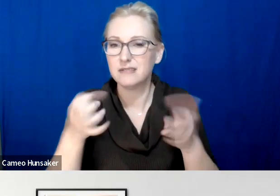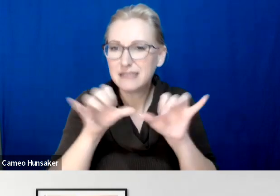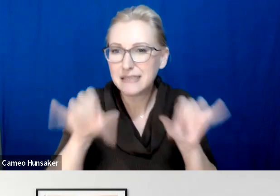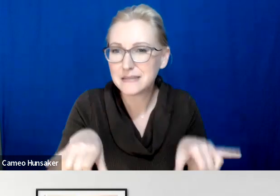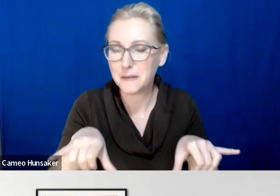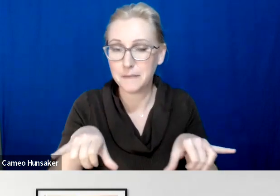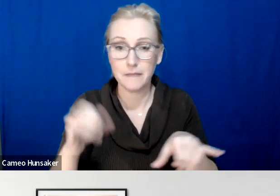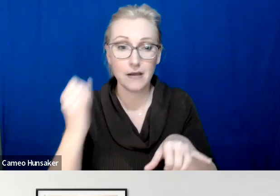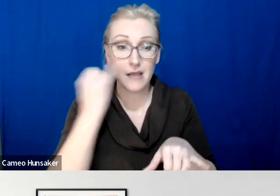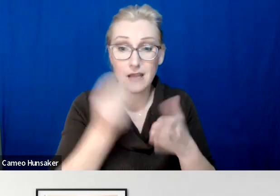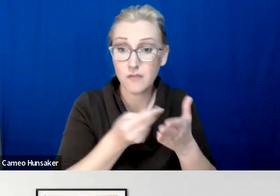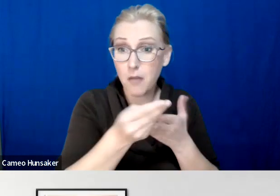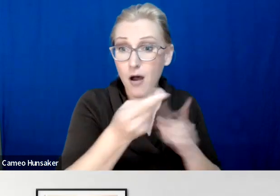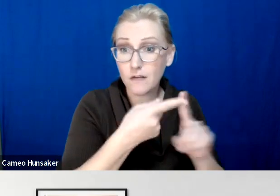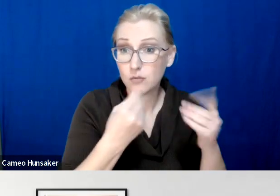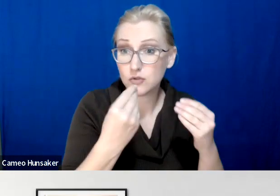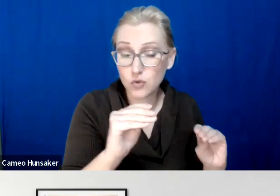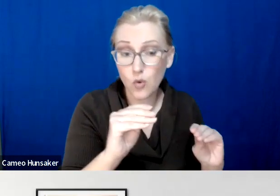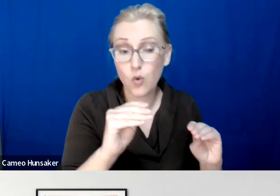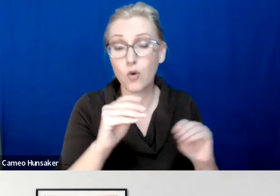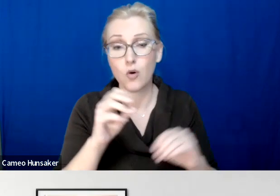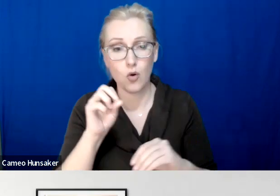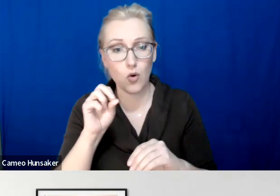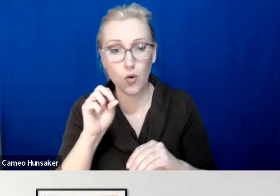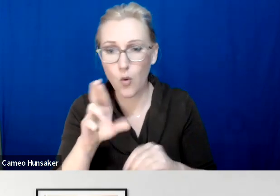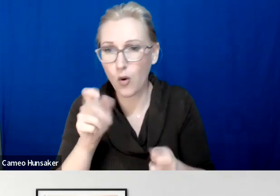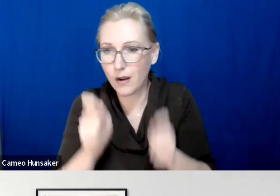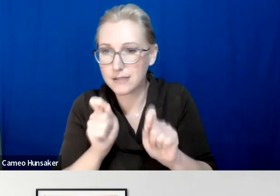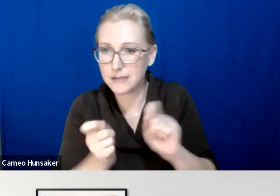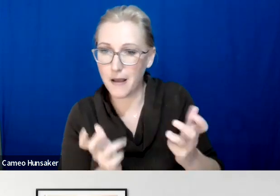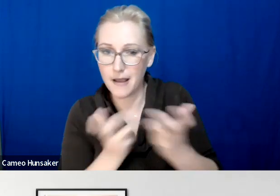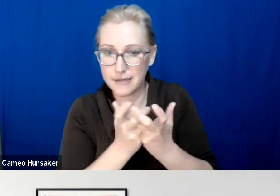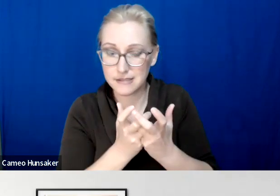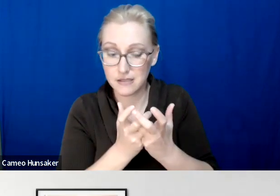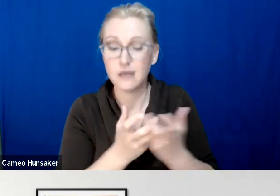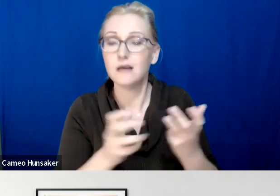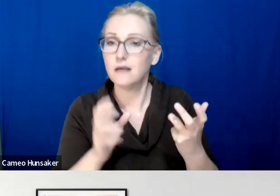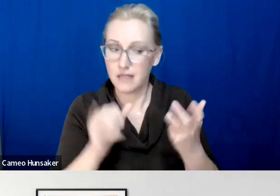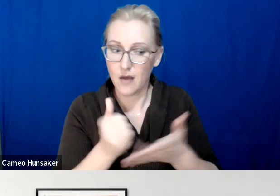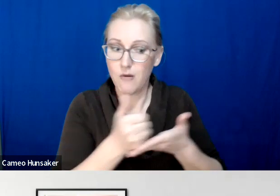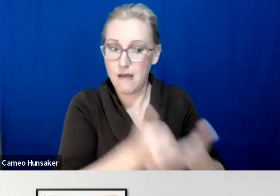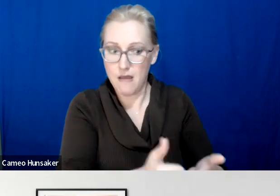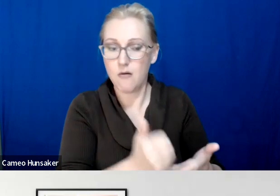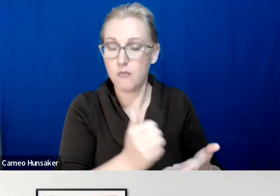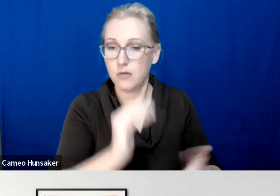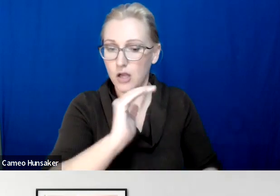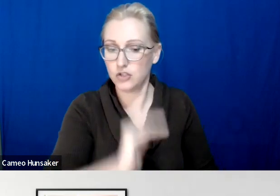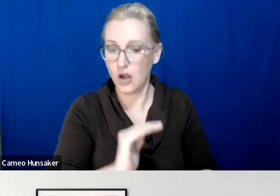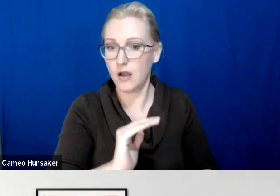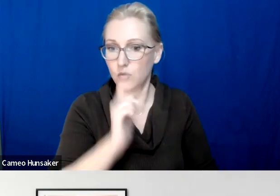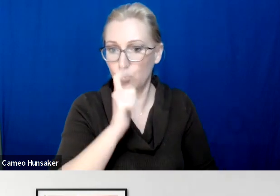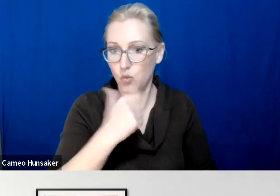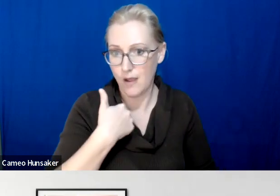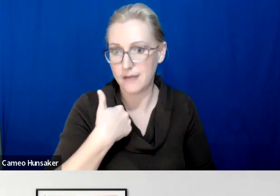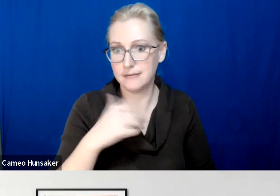customized, that is used to increase, maintain, or improve functional capabilities of a child with a disability. And the